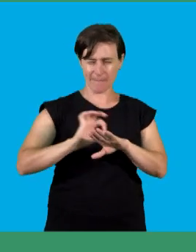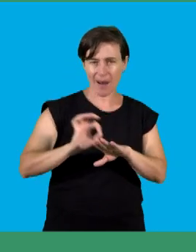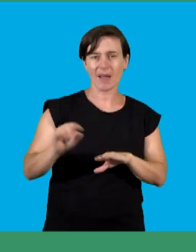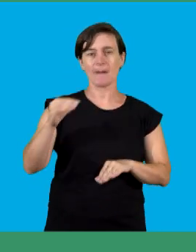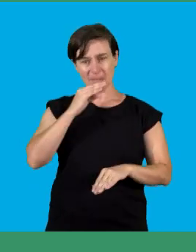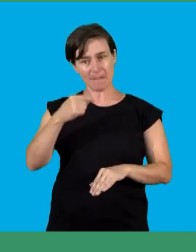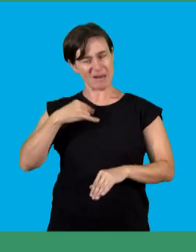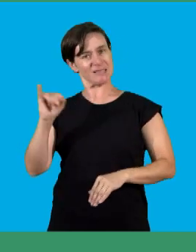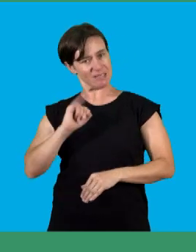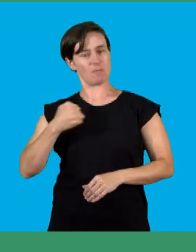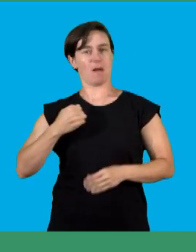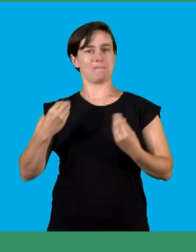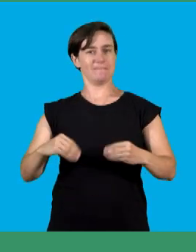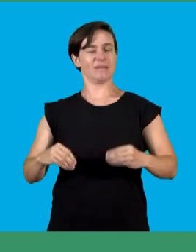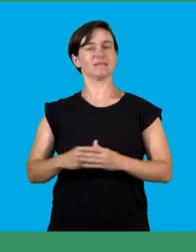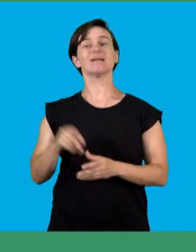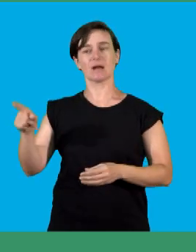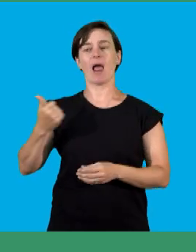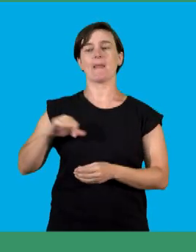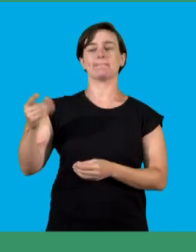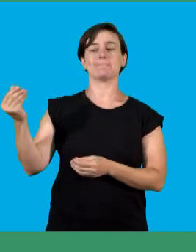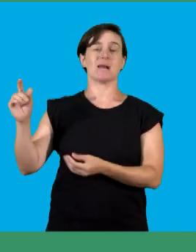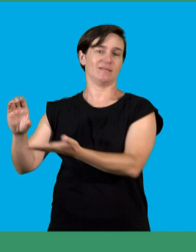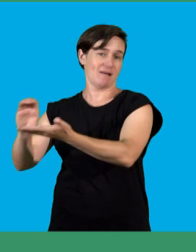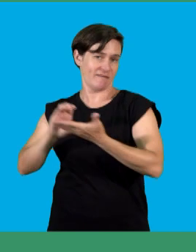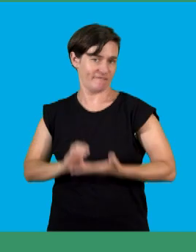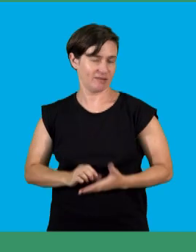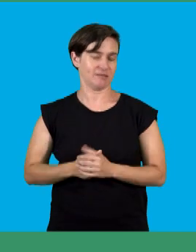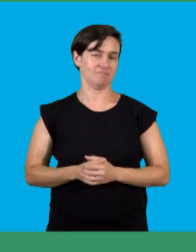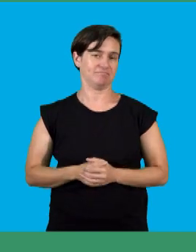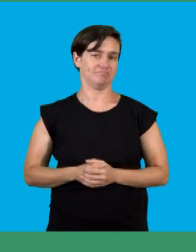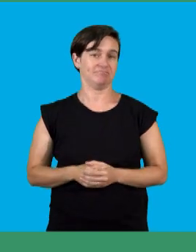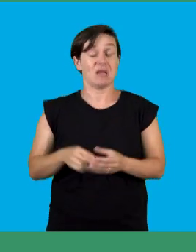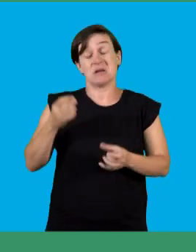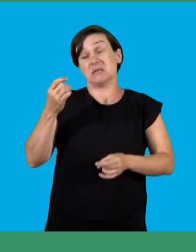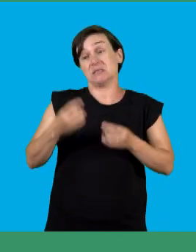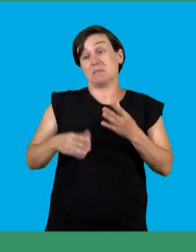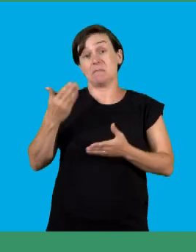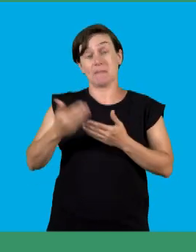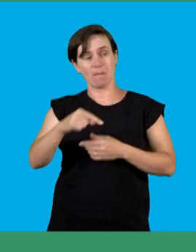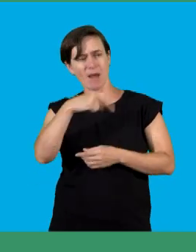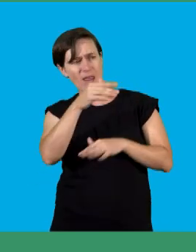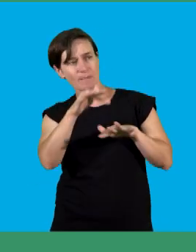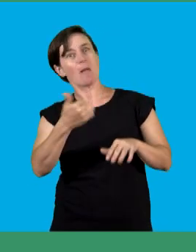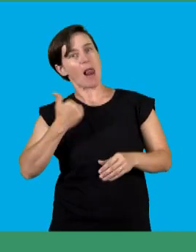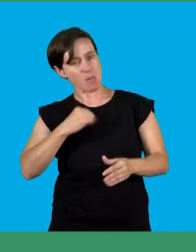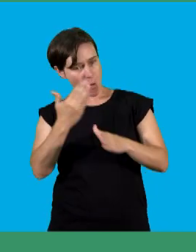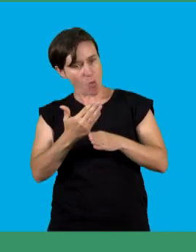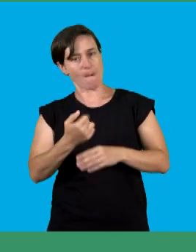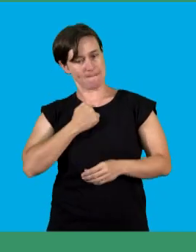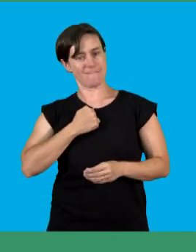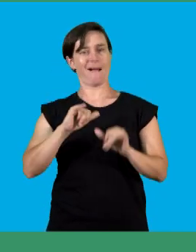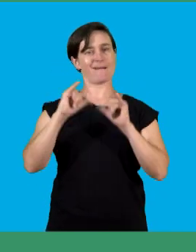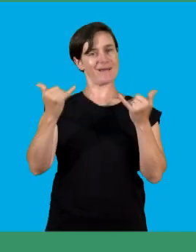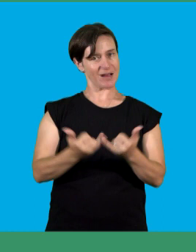take you serious, they can even invest in your business, give you money. And sometimes prospective employees also, they want